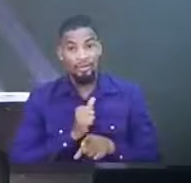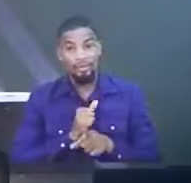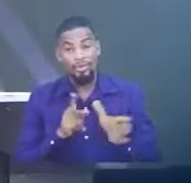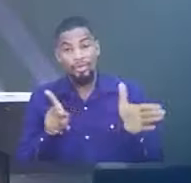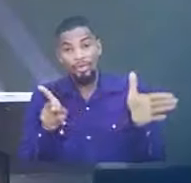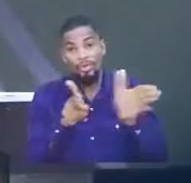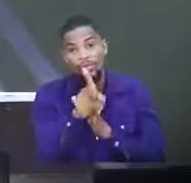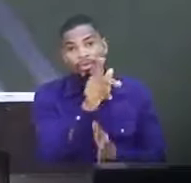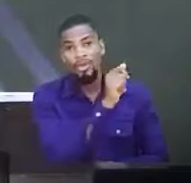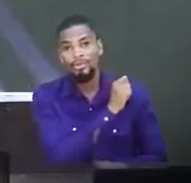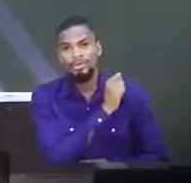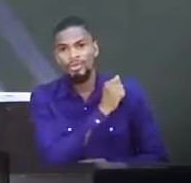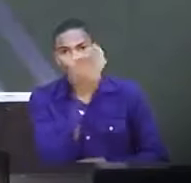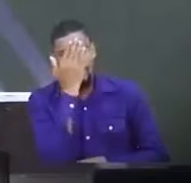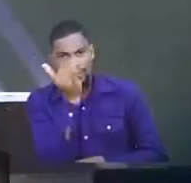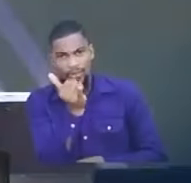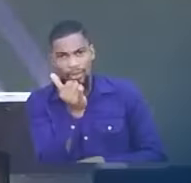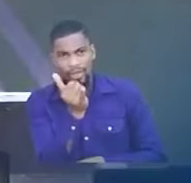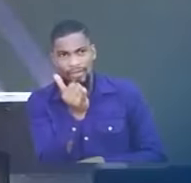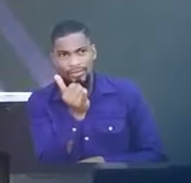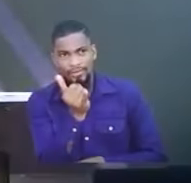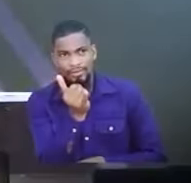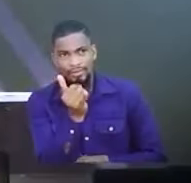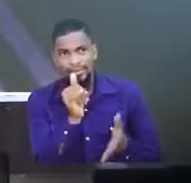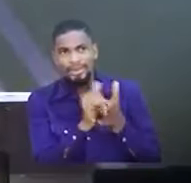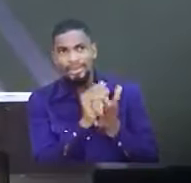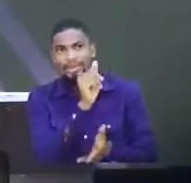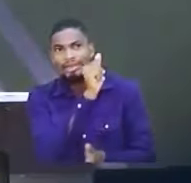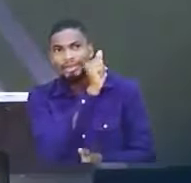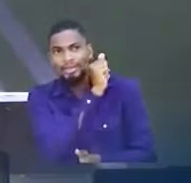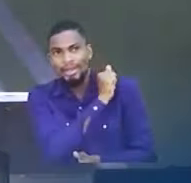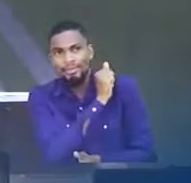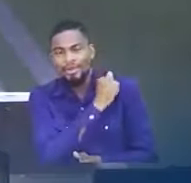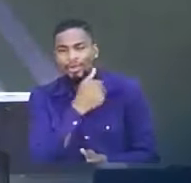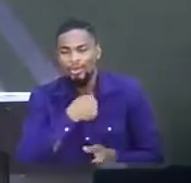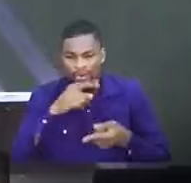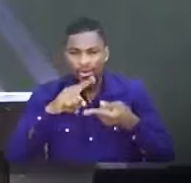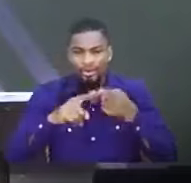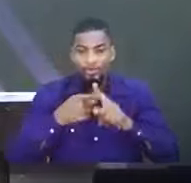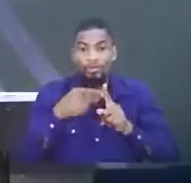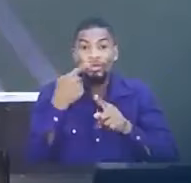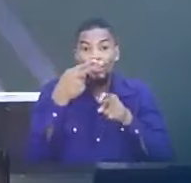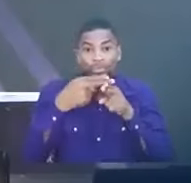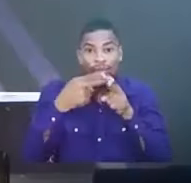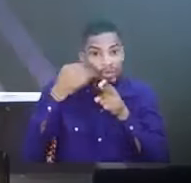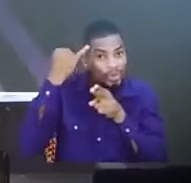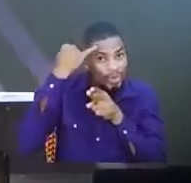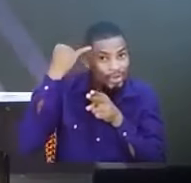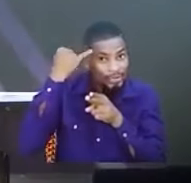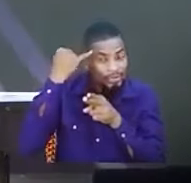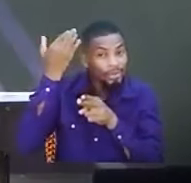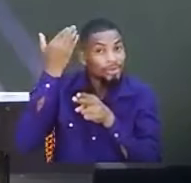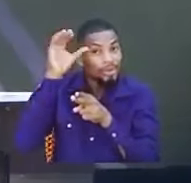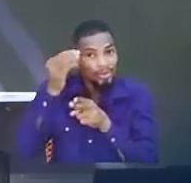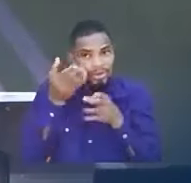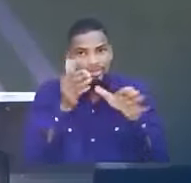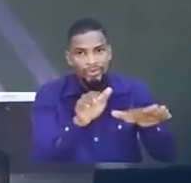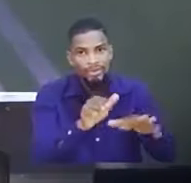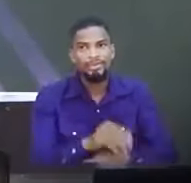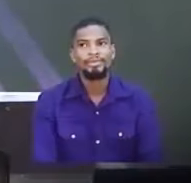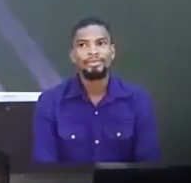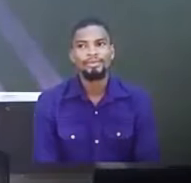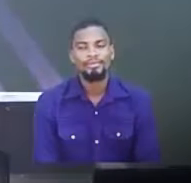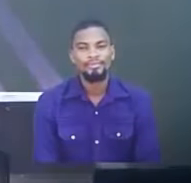premature grave. Why? Because Amnon, had a certain friend. Tamar never saw the joy